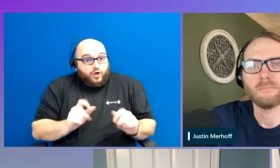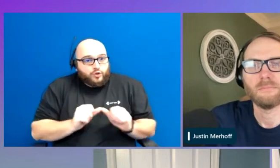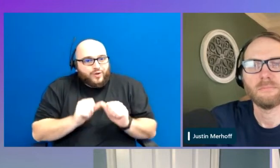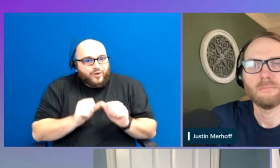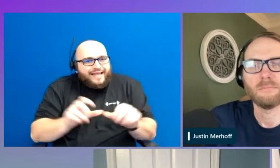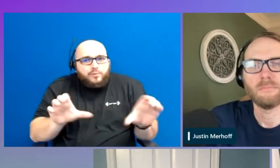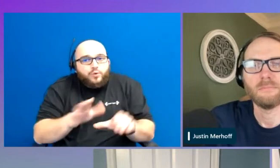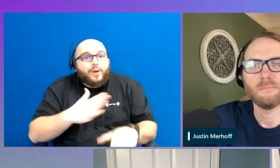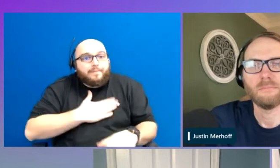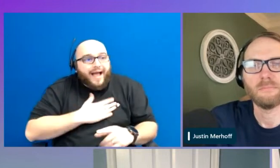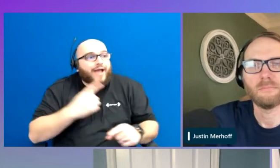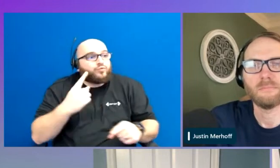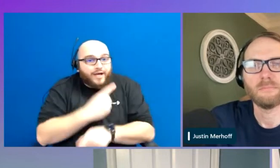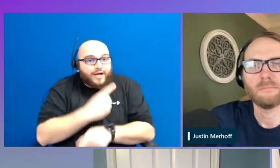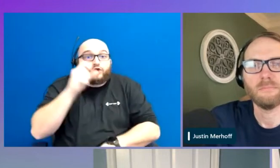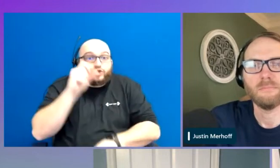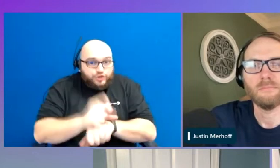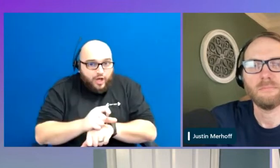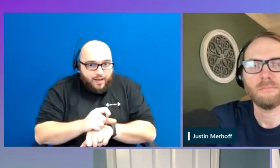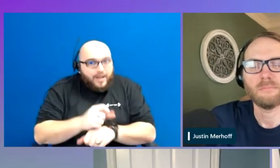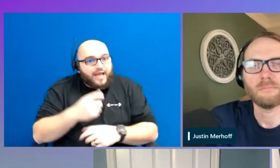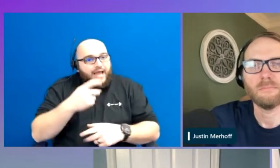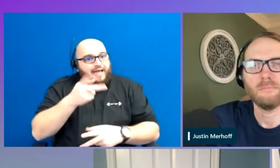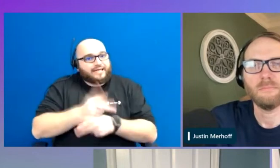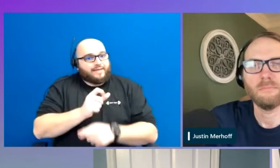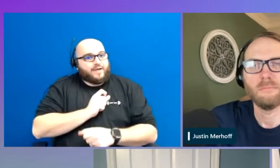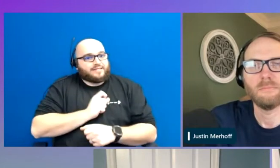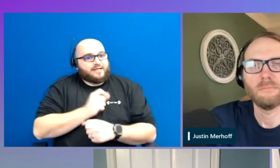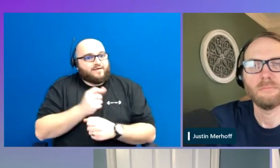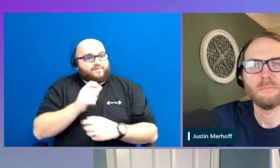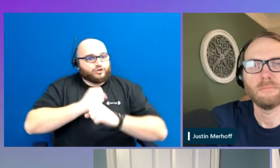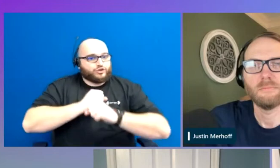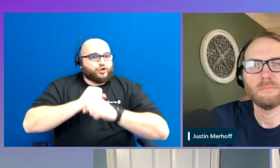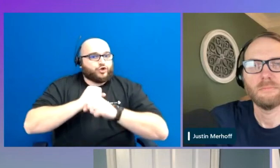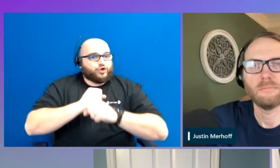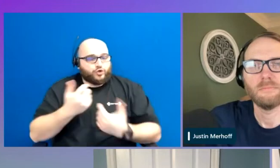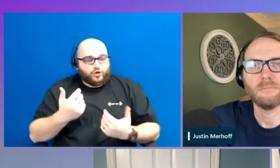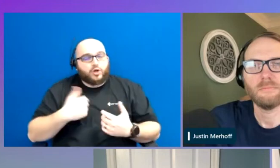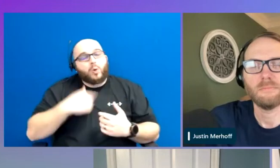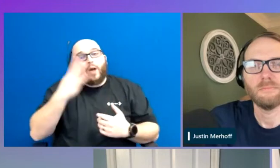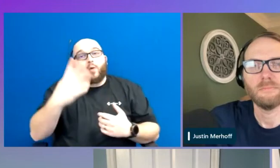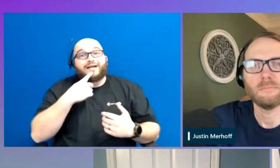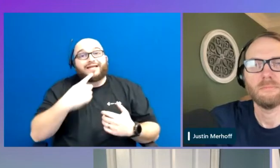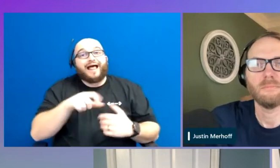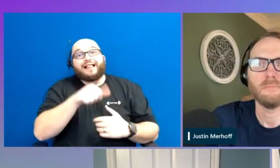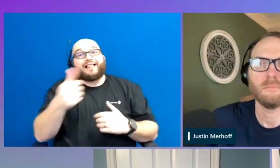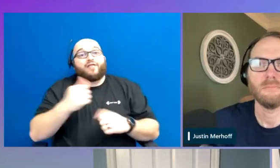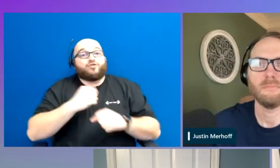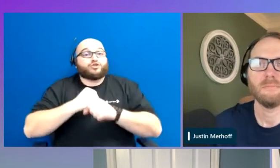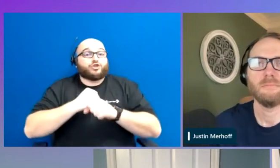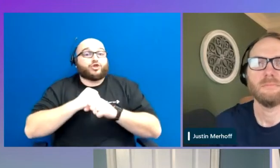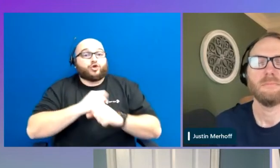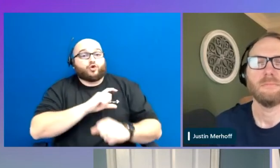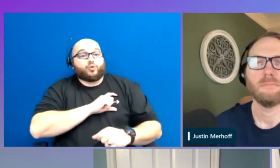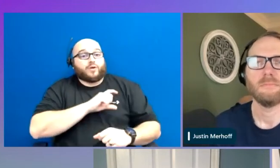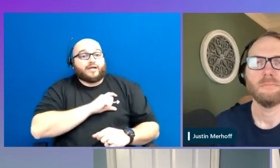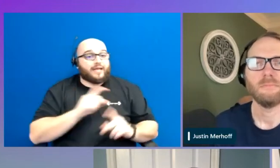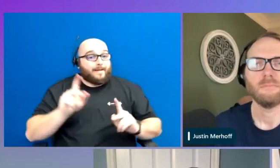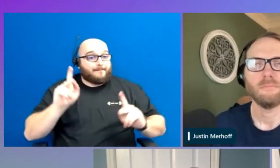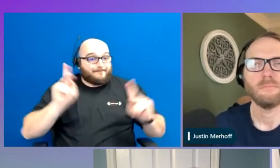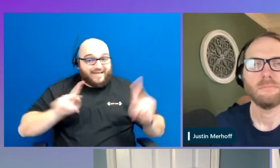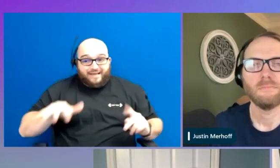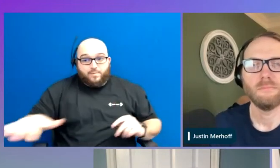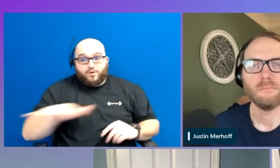to be secure. So what I would say to security professionals is if you truly value the work